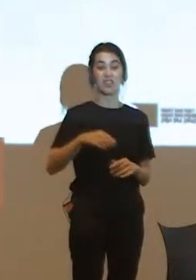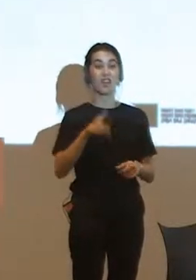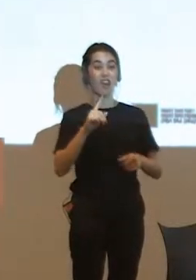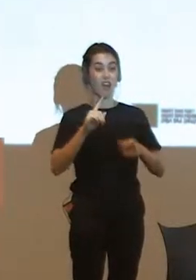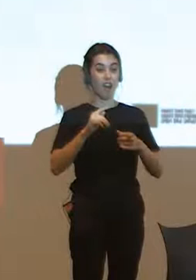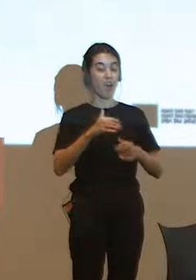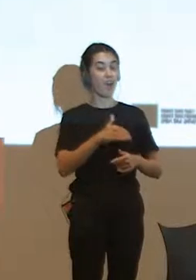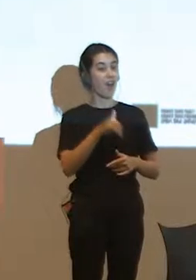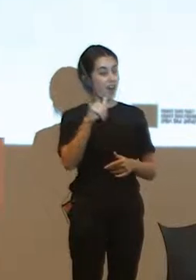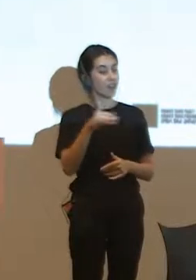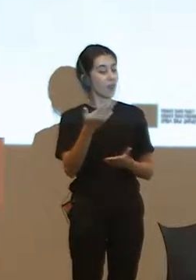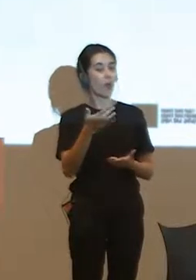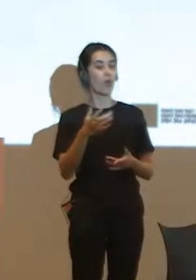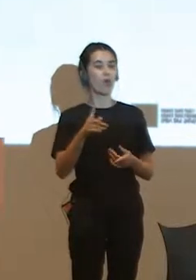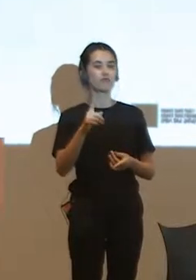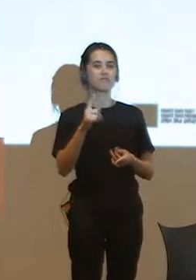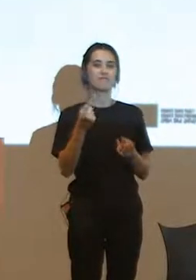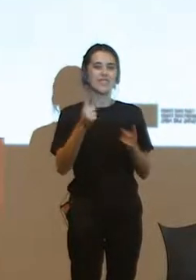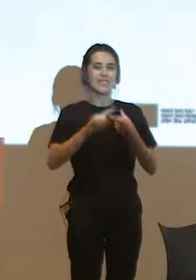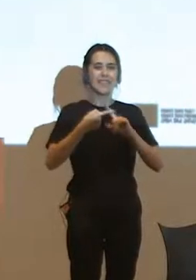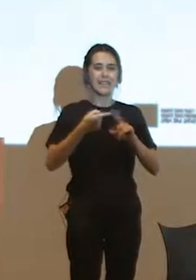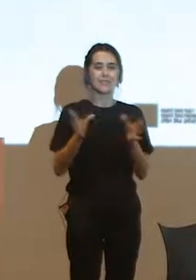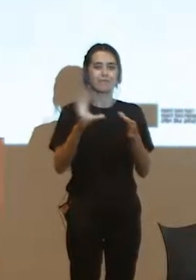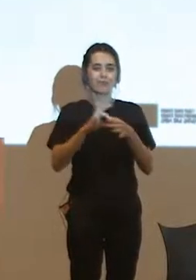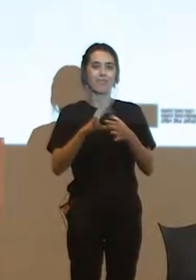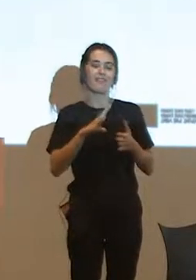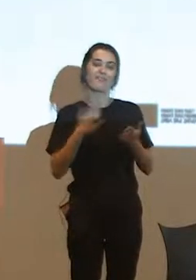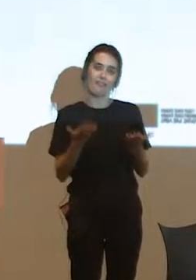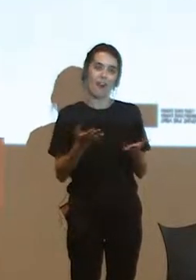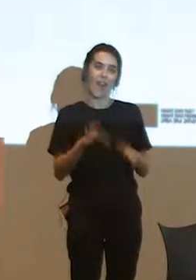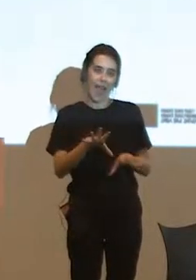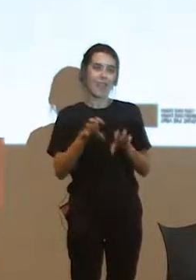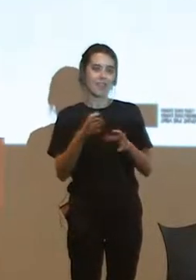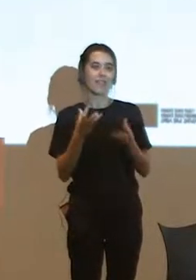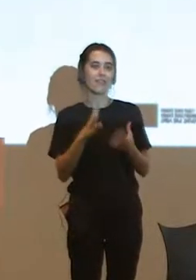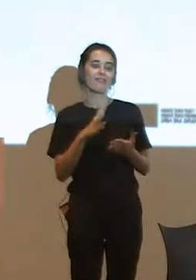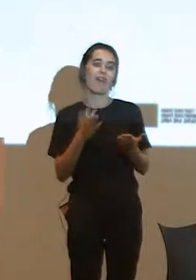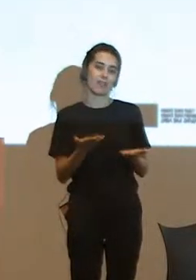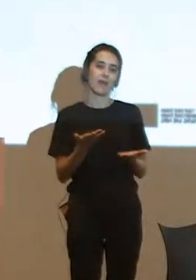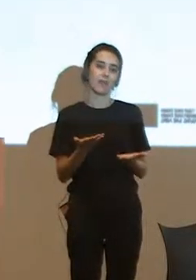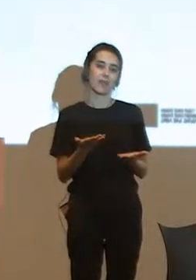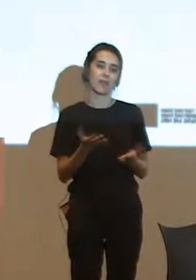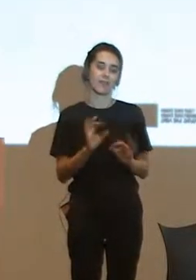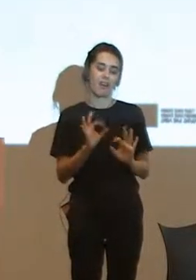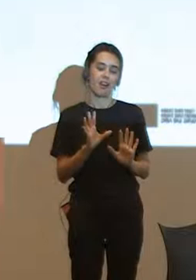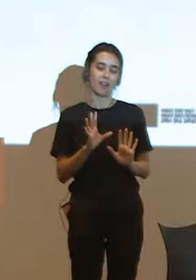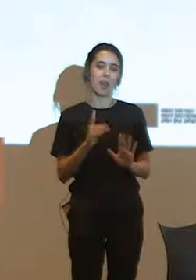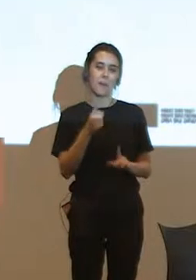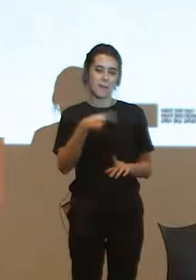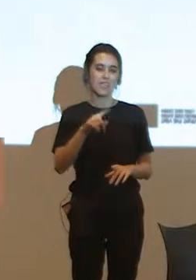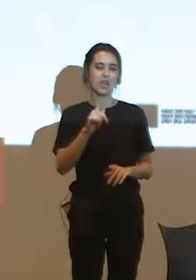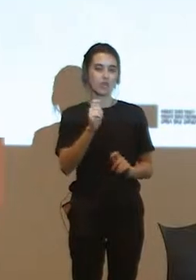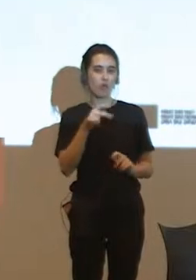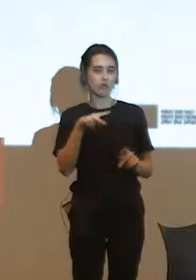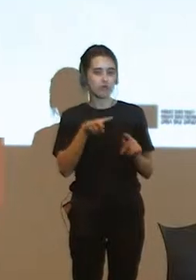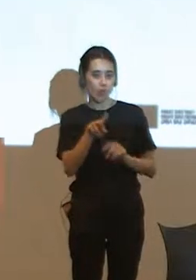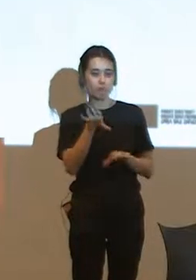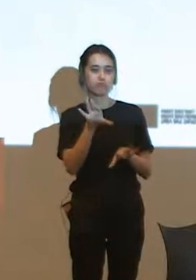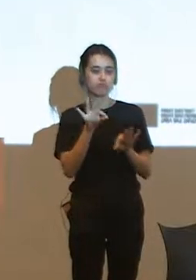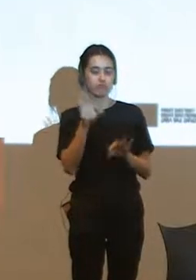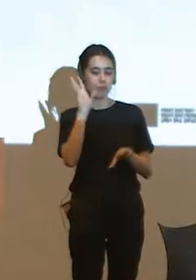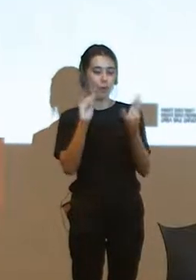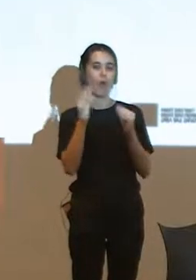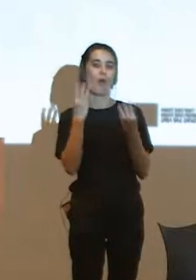way that that if we remain to just if we remain solely on the track of being the